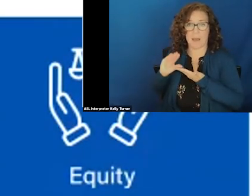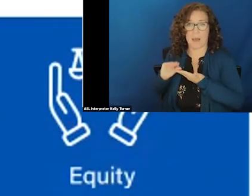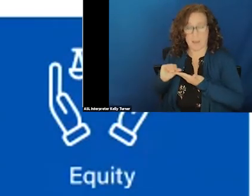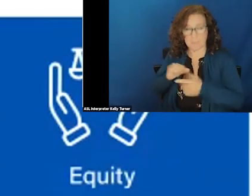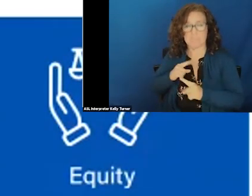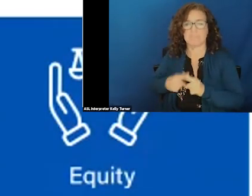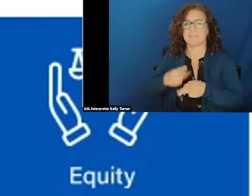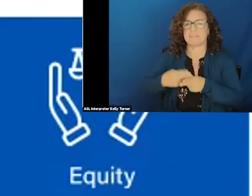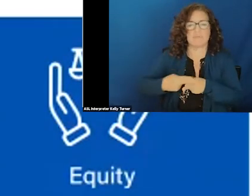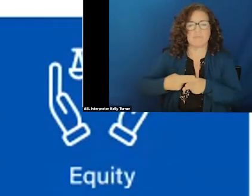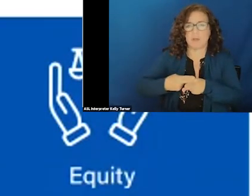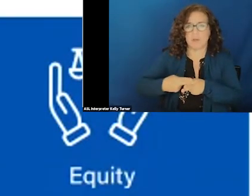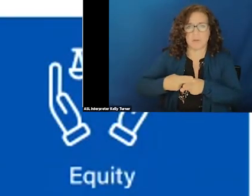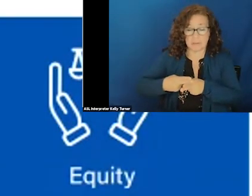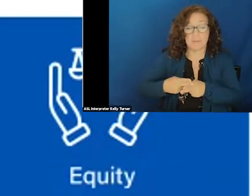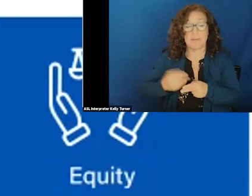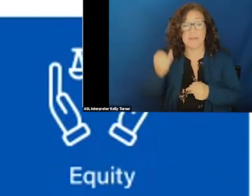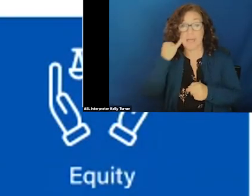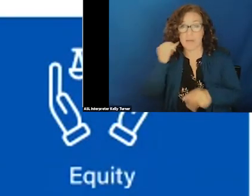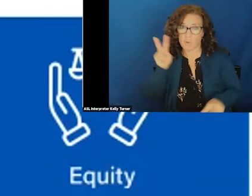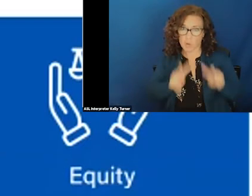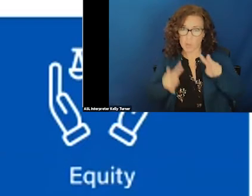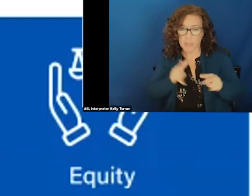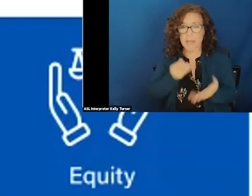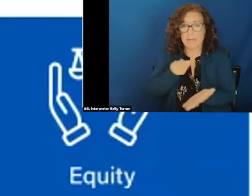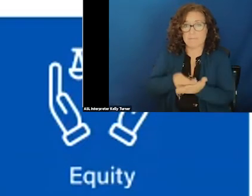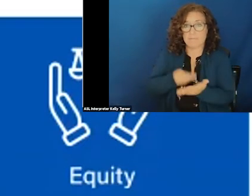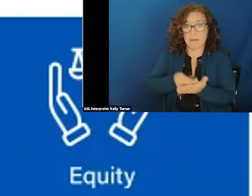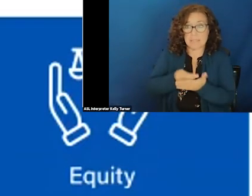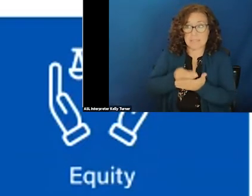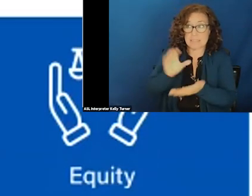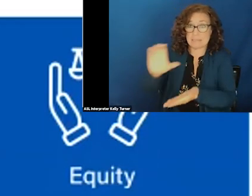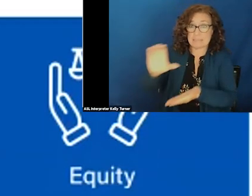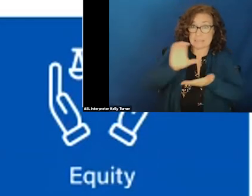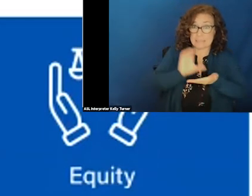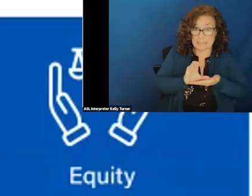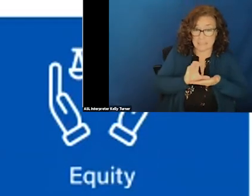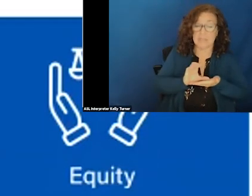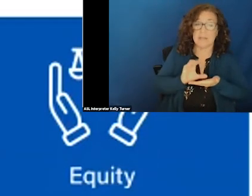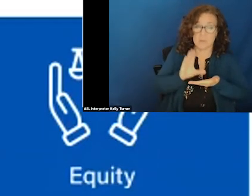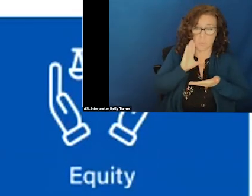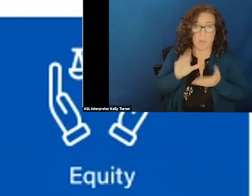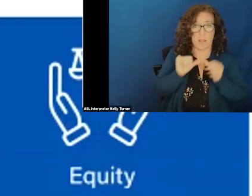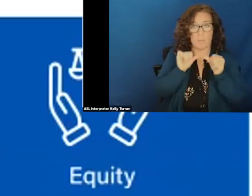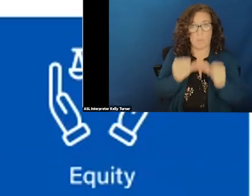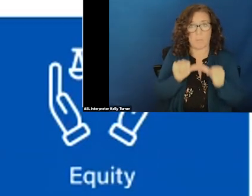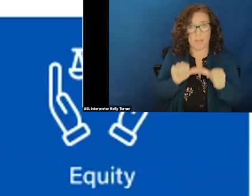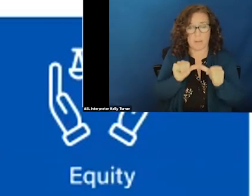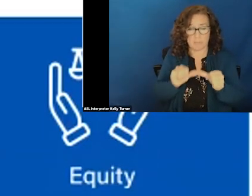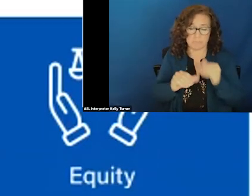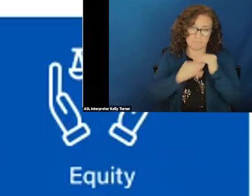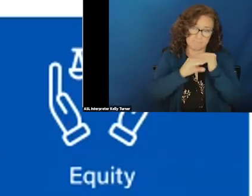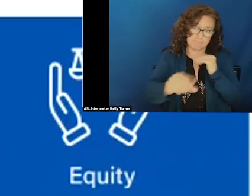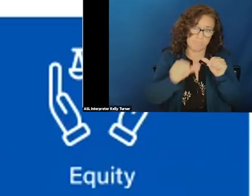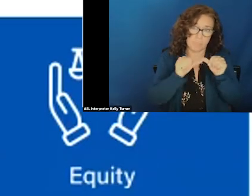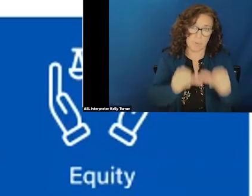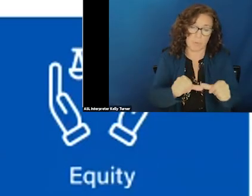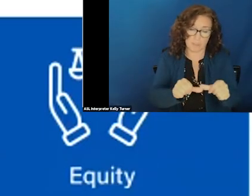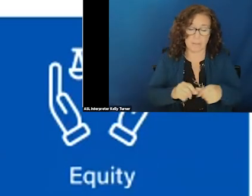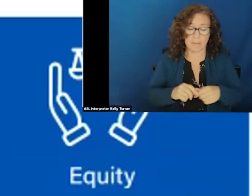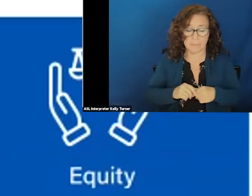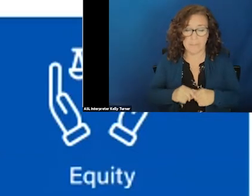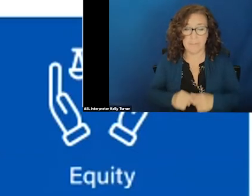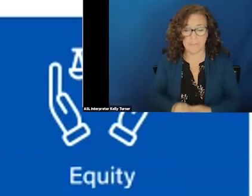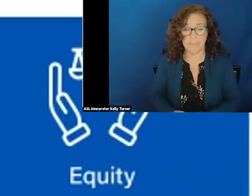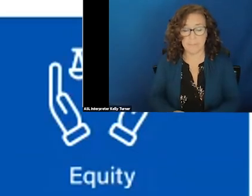our temporary funding streams, we want to ensure that positions like what John will talk about in a few